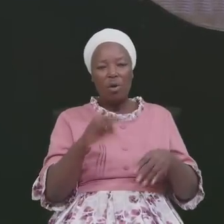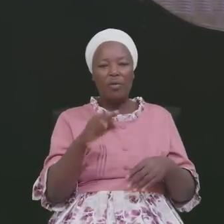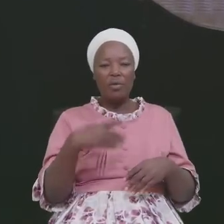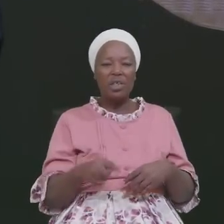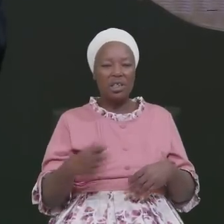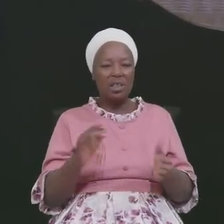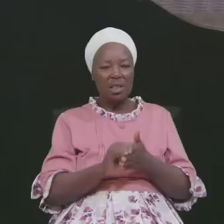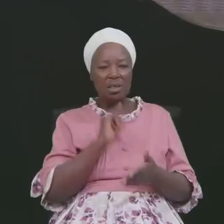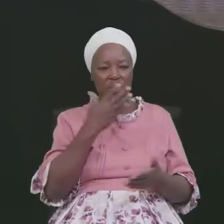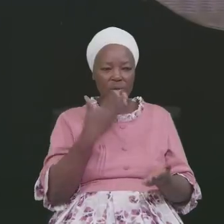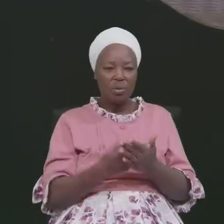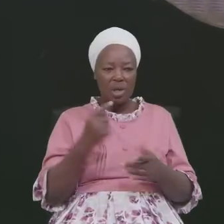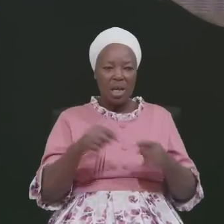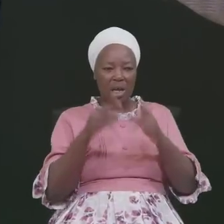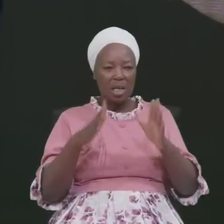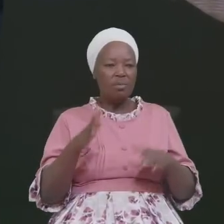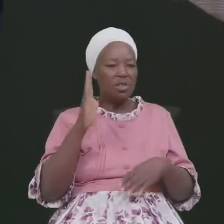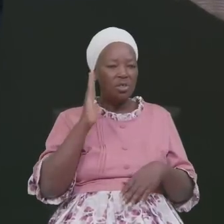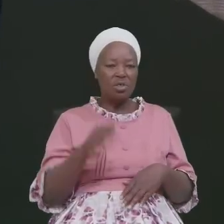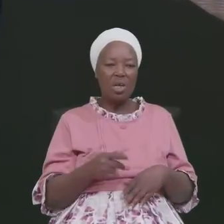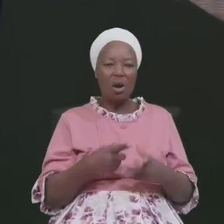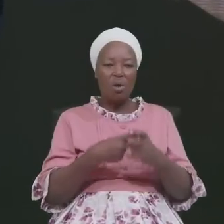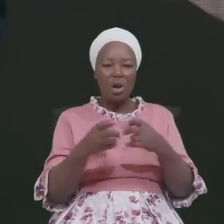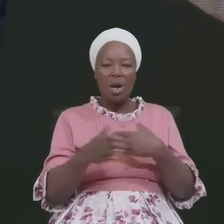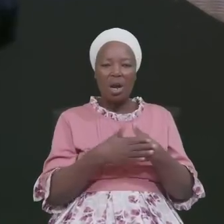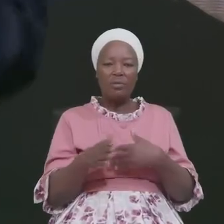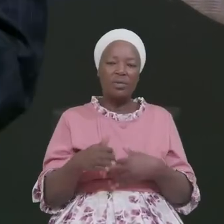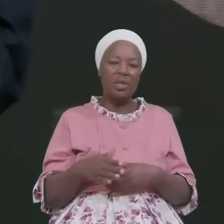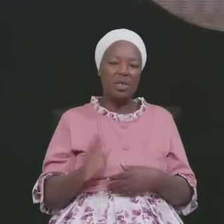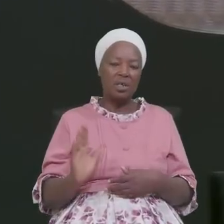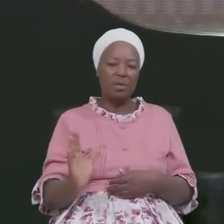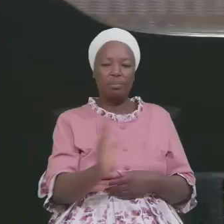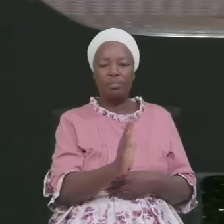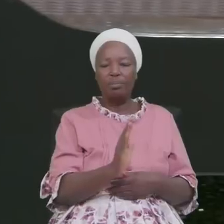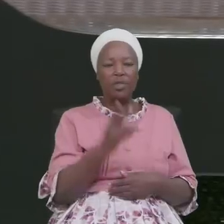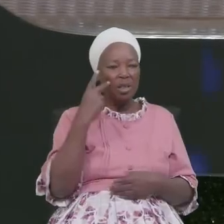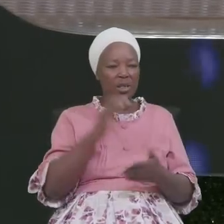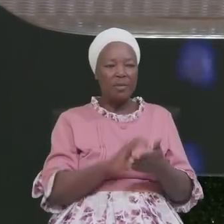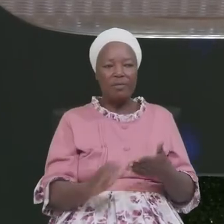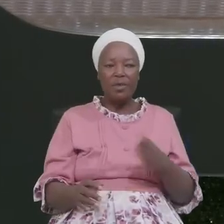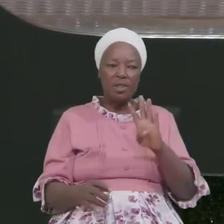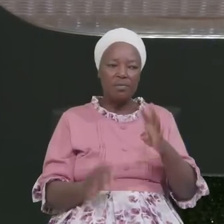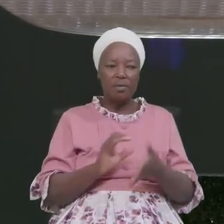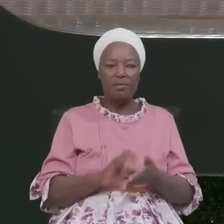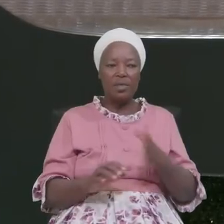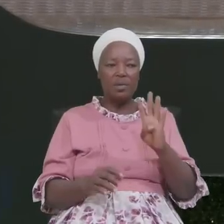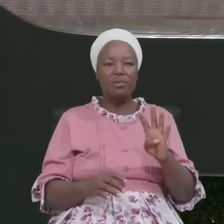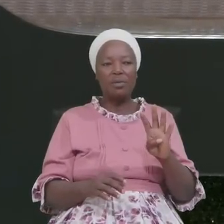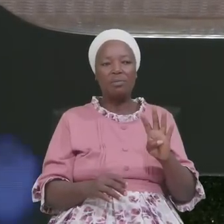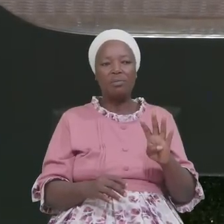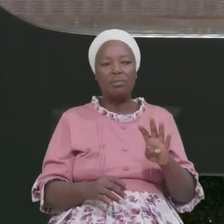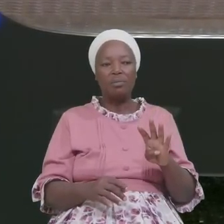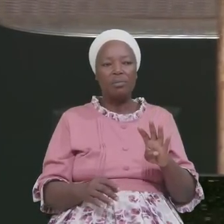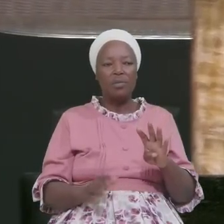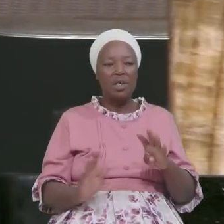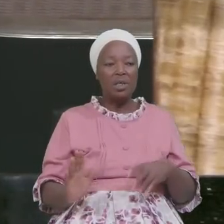The enemy shall pursue him. Look at verse 4. In verse 4, it says,